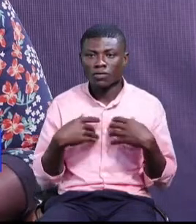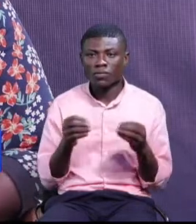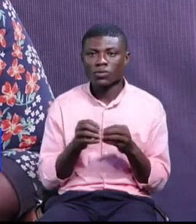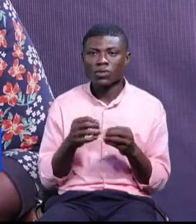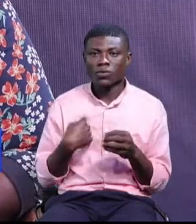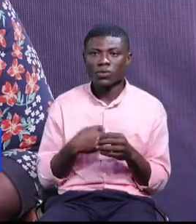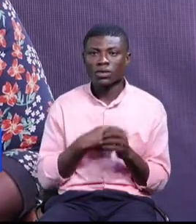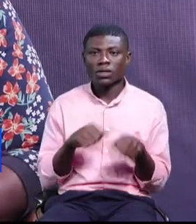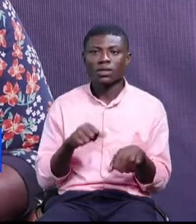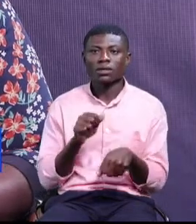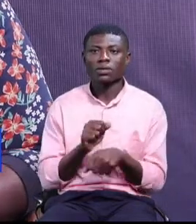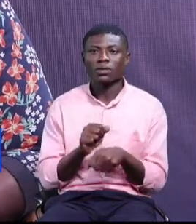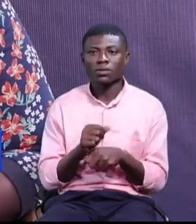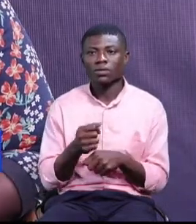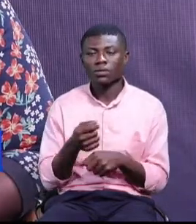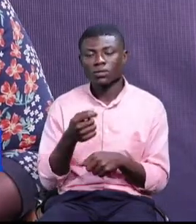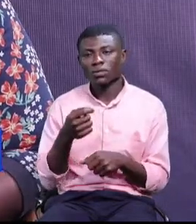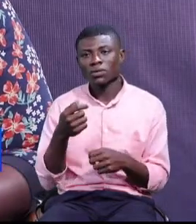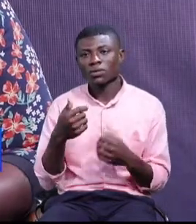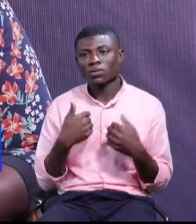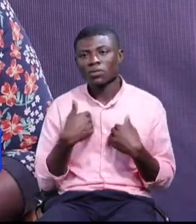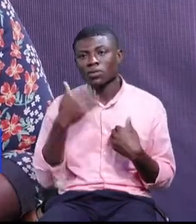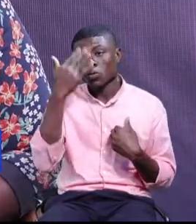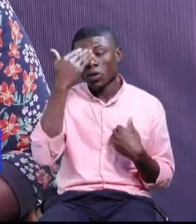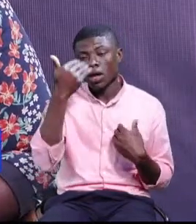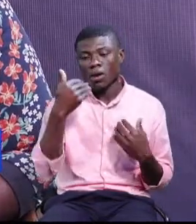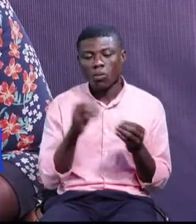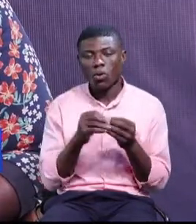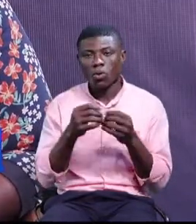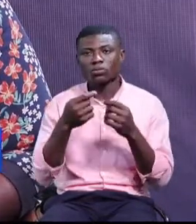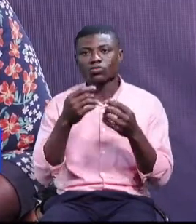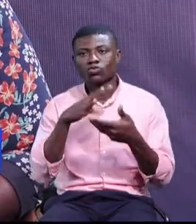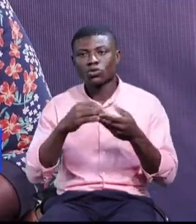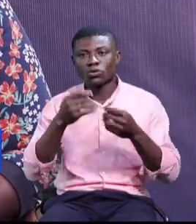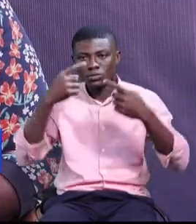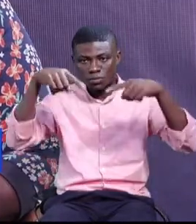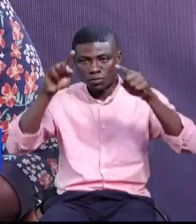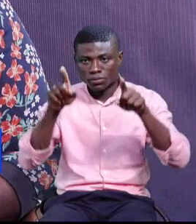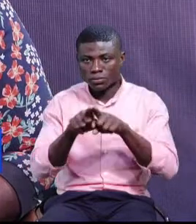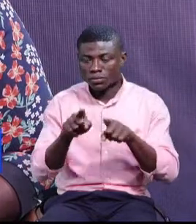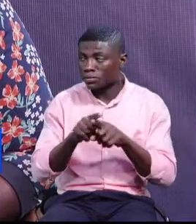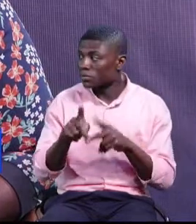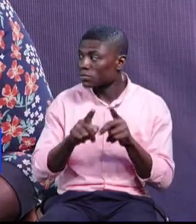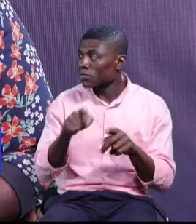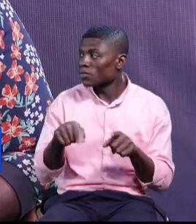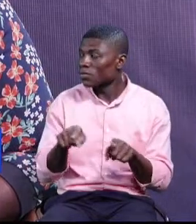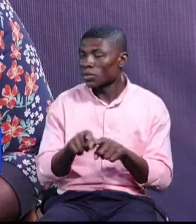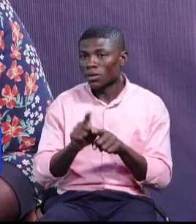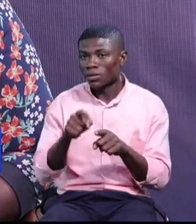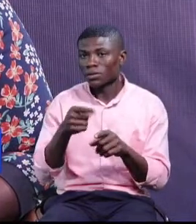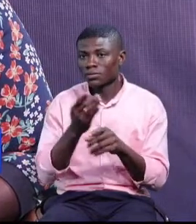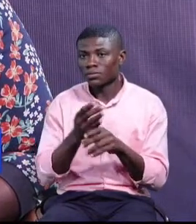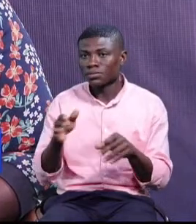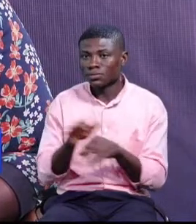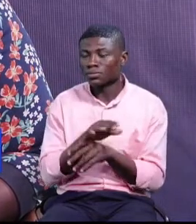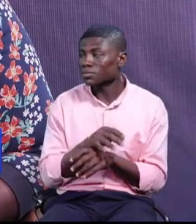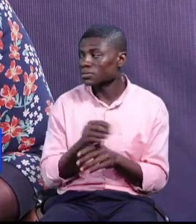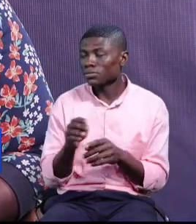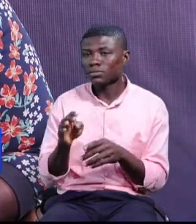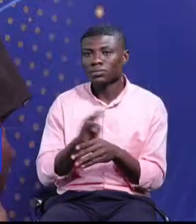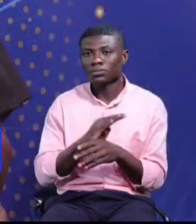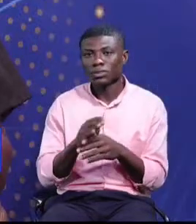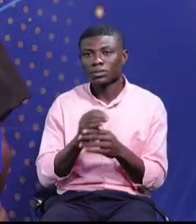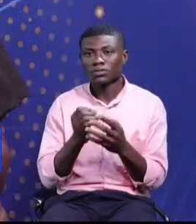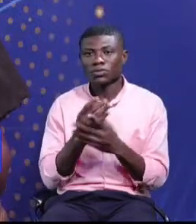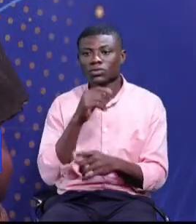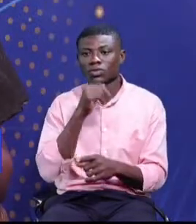room for growth, because there are a lot of success stories out there. And I think people just need to also be mindful that business growth doesn't